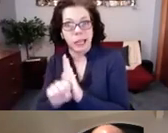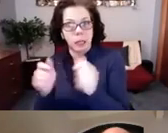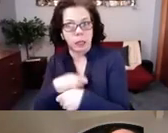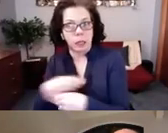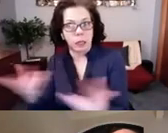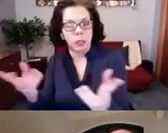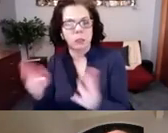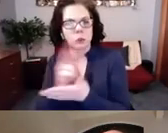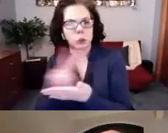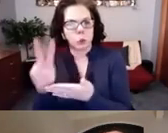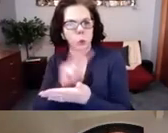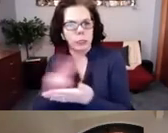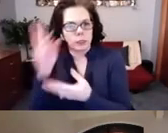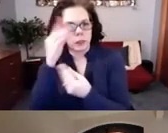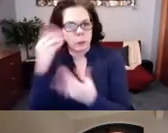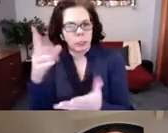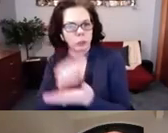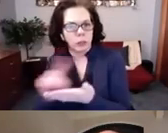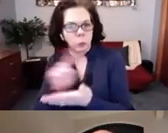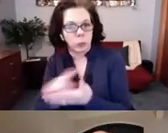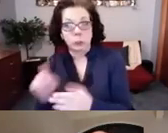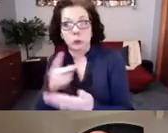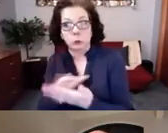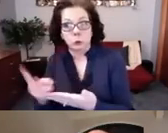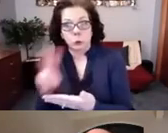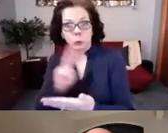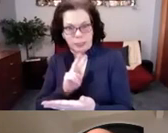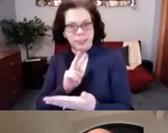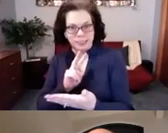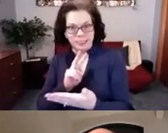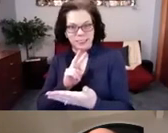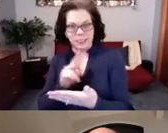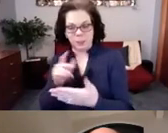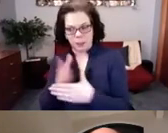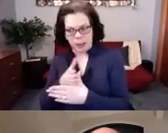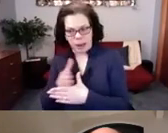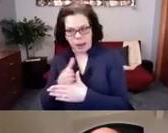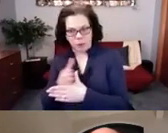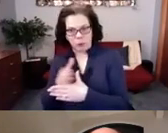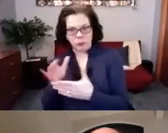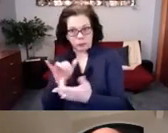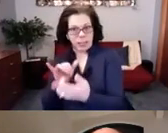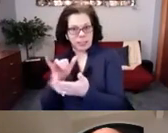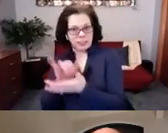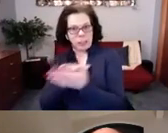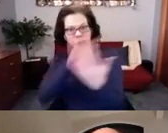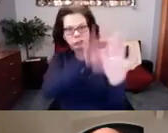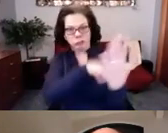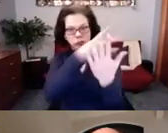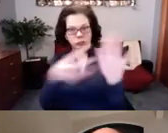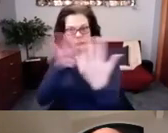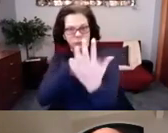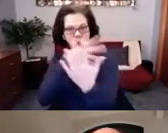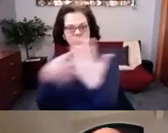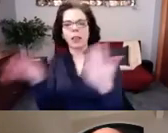data every week. So the previous 2 weeks of data to get that average data that Dr. Hall shared earlier in tonight's